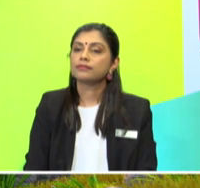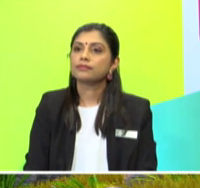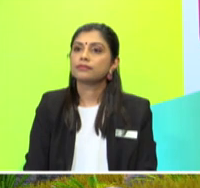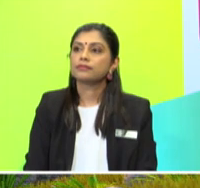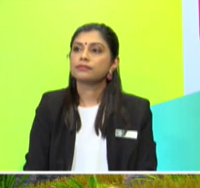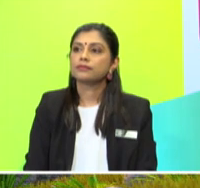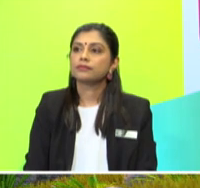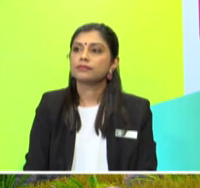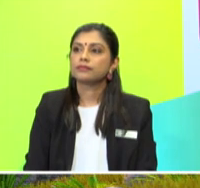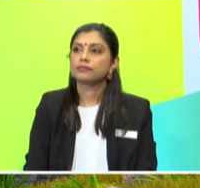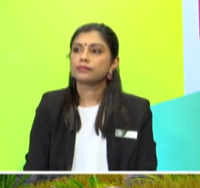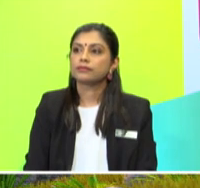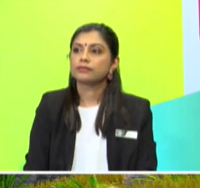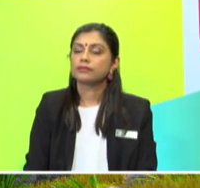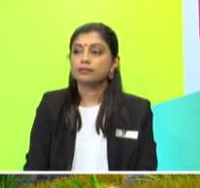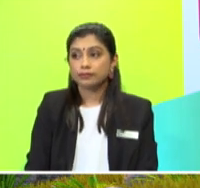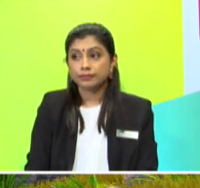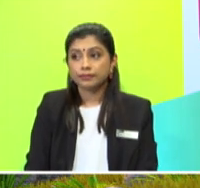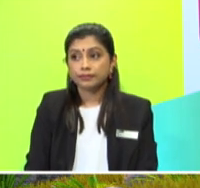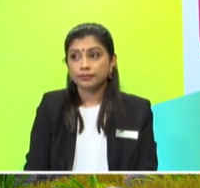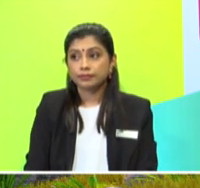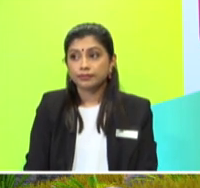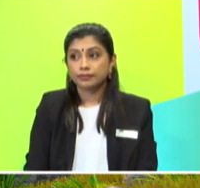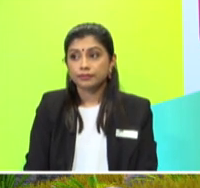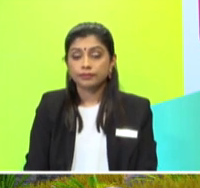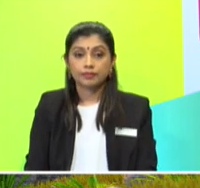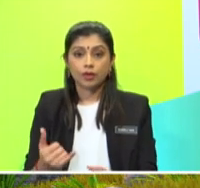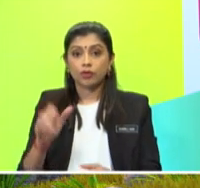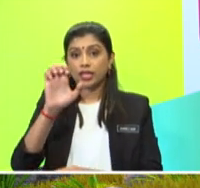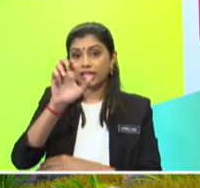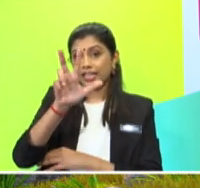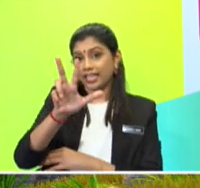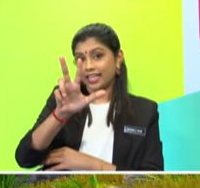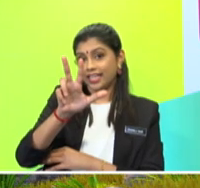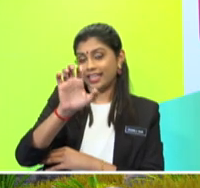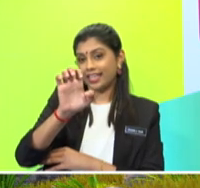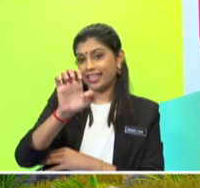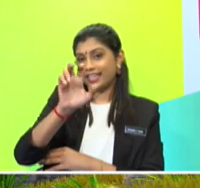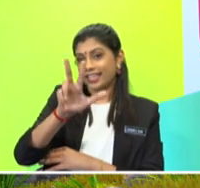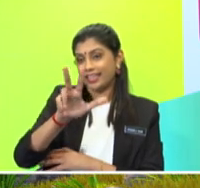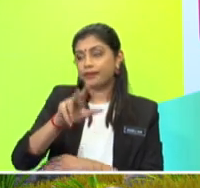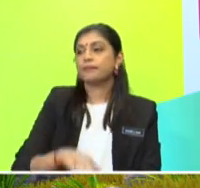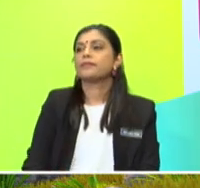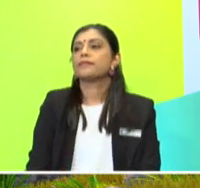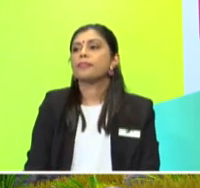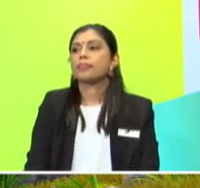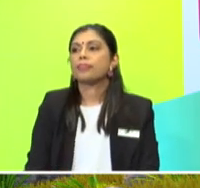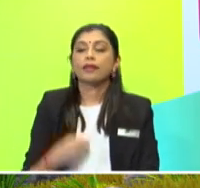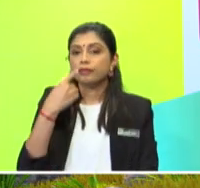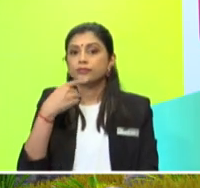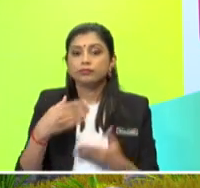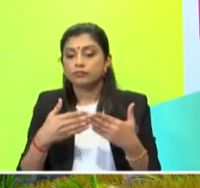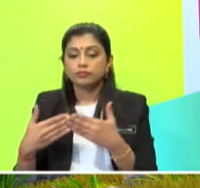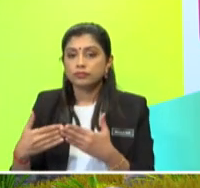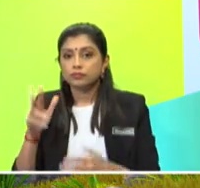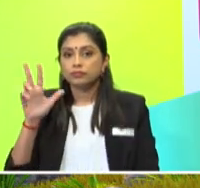proceed to the next E. Who can that be? Who can that be? The E3. All right, who wants to continue? Come